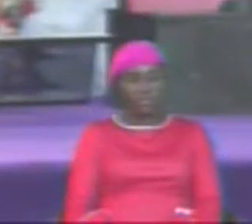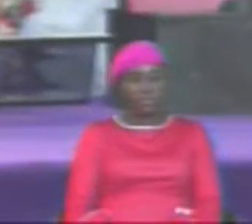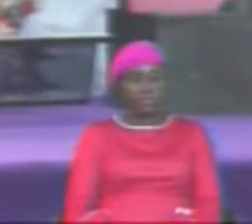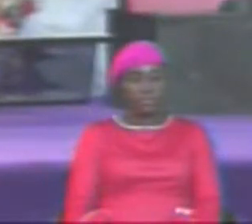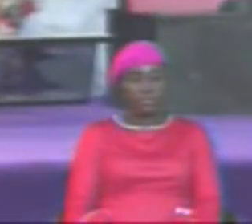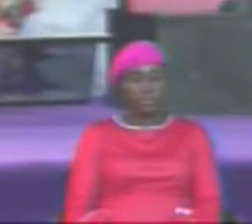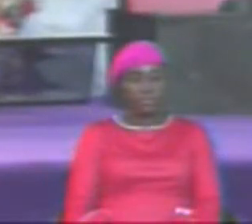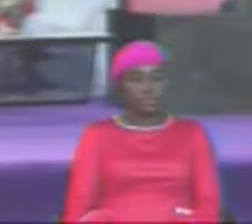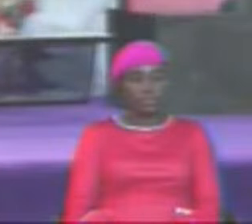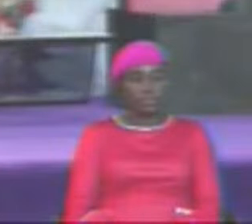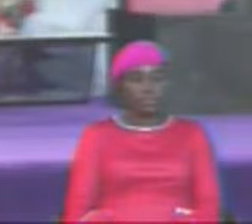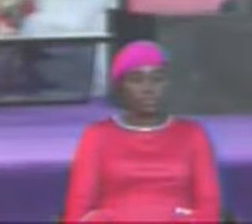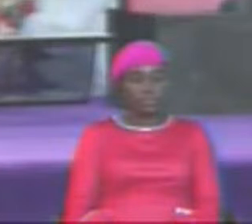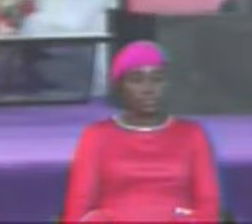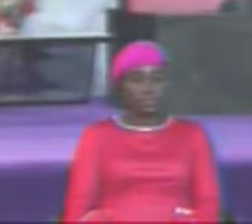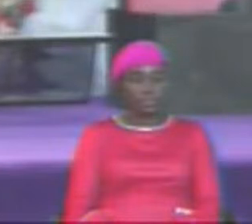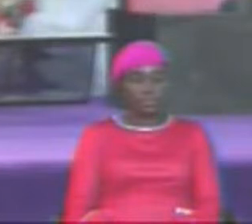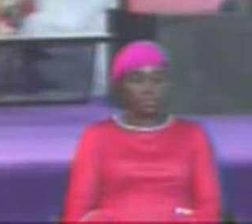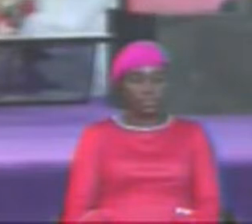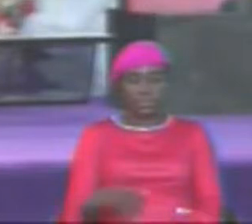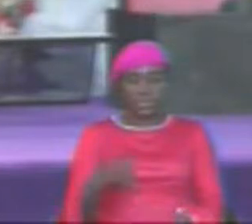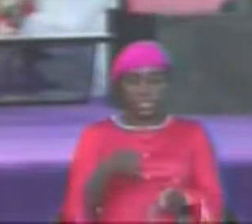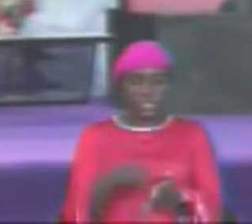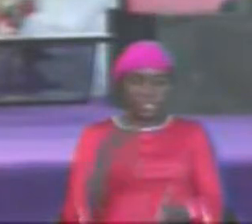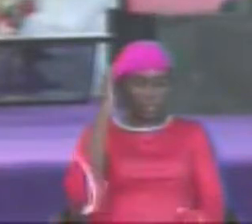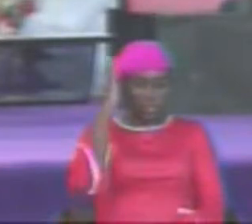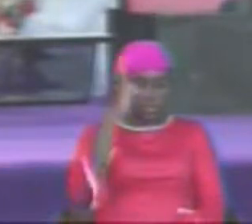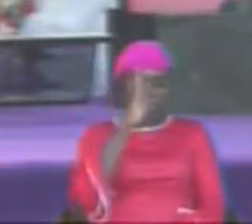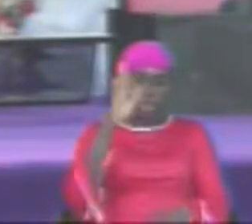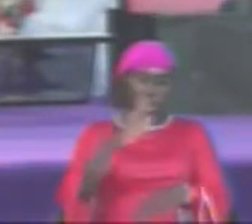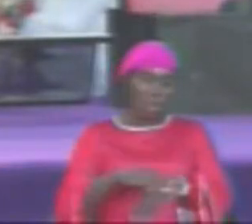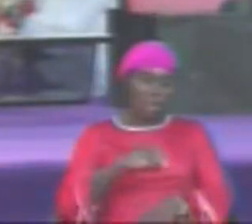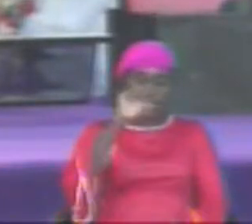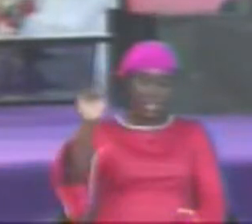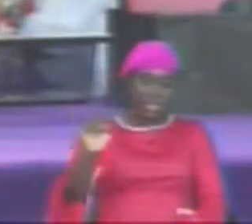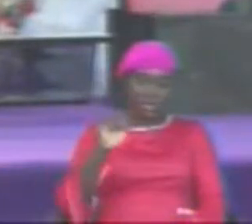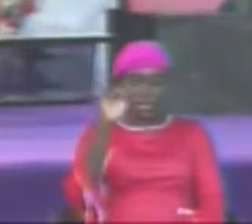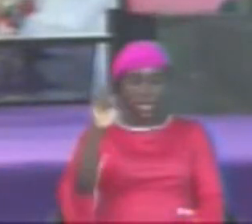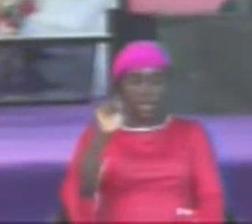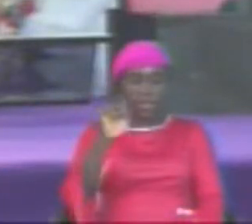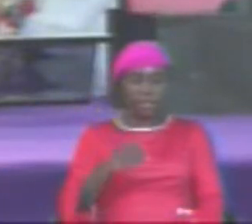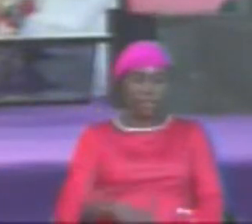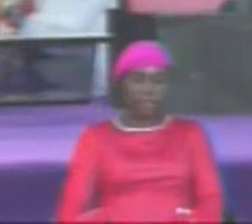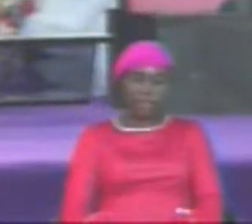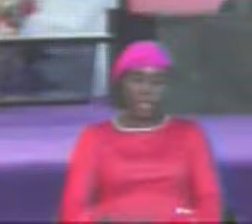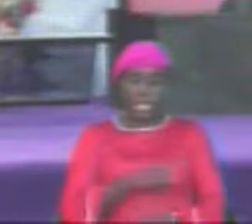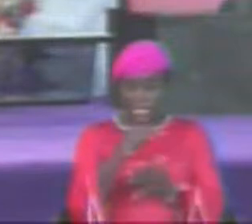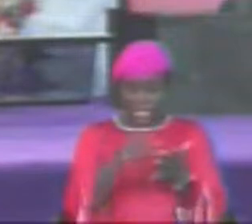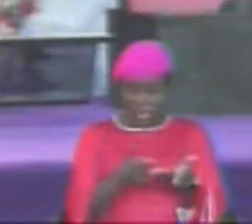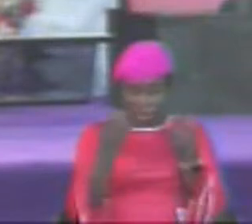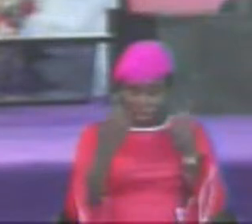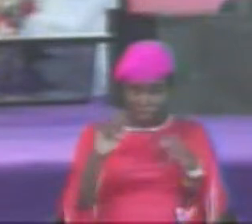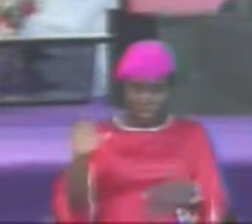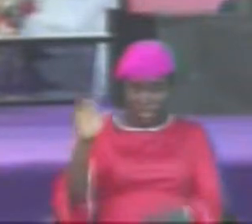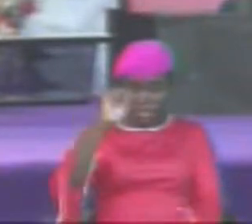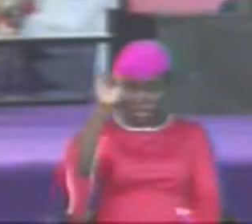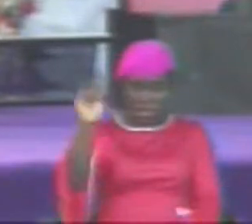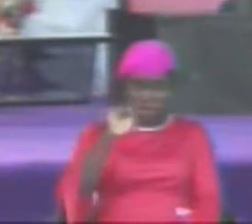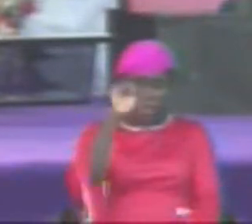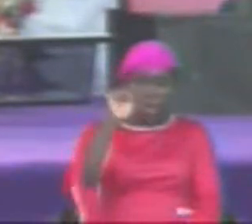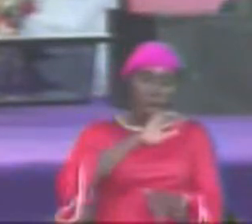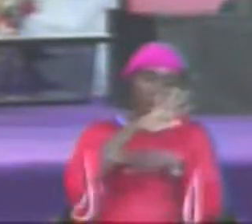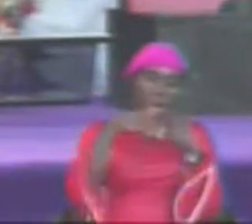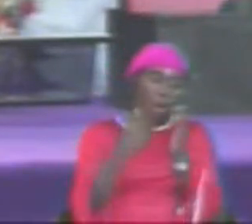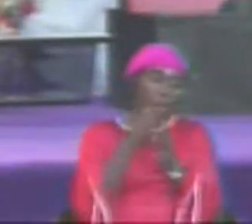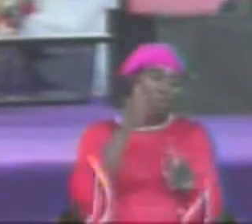It's happening this very Saturday. The Grace Auditorium is the venue. All sisters